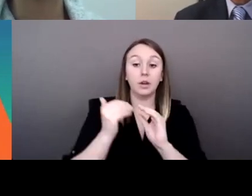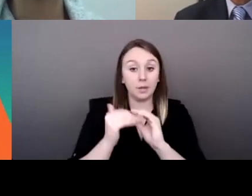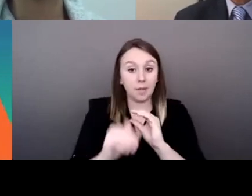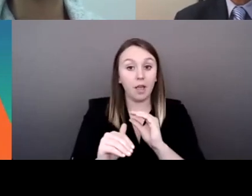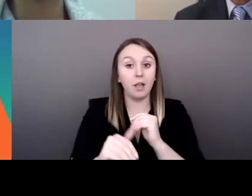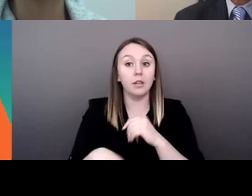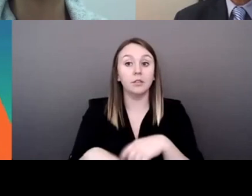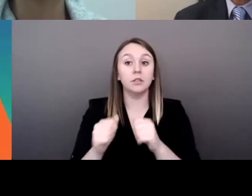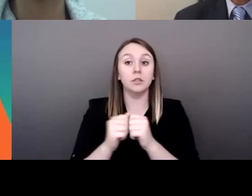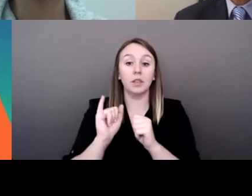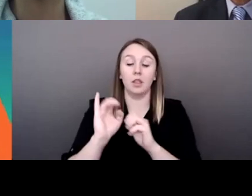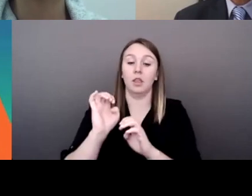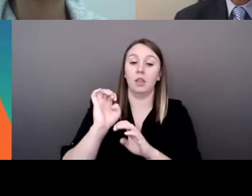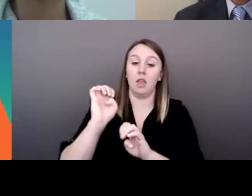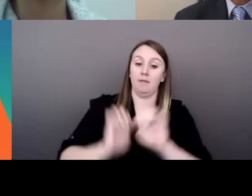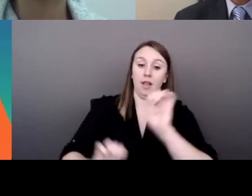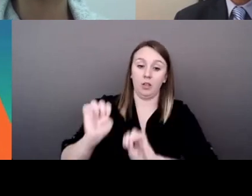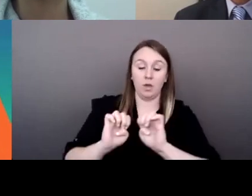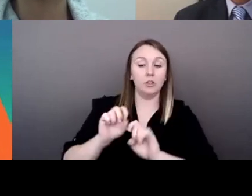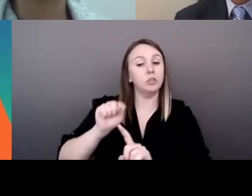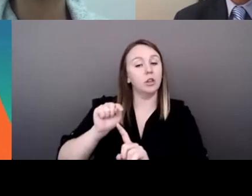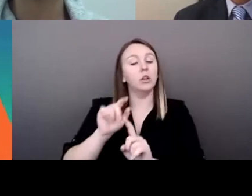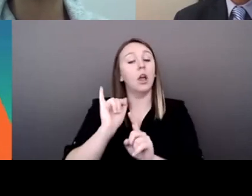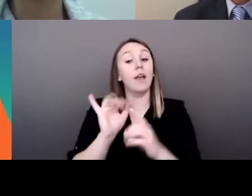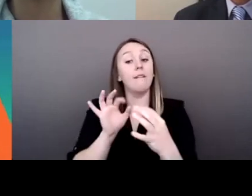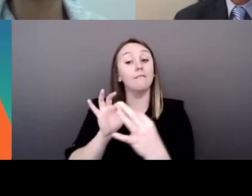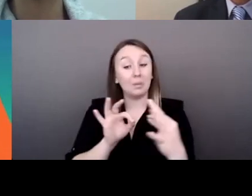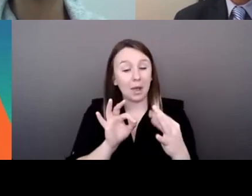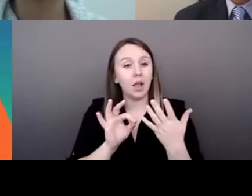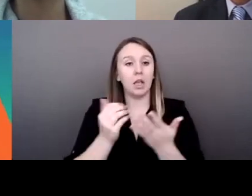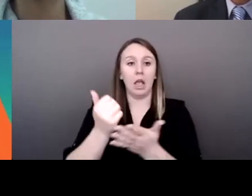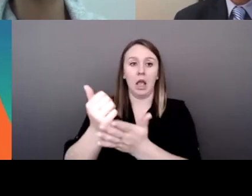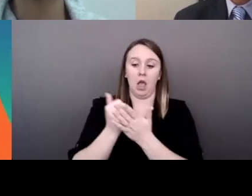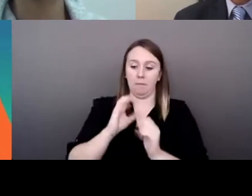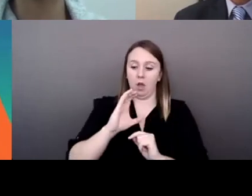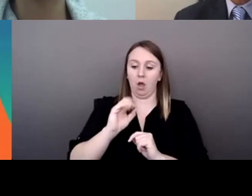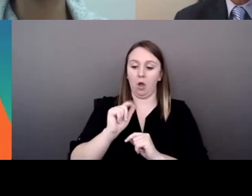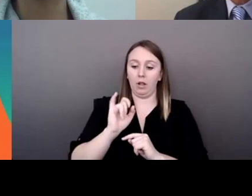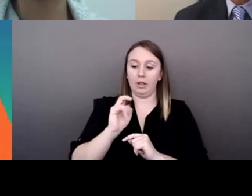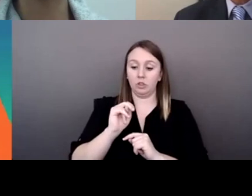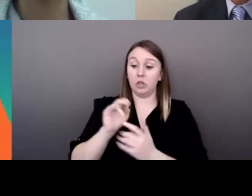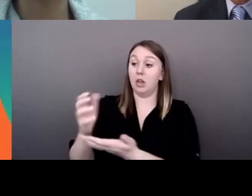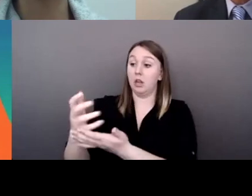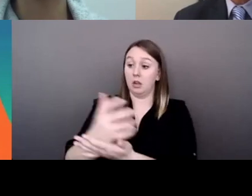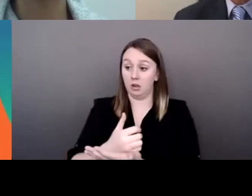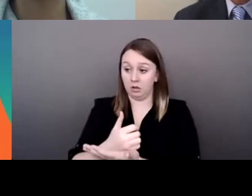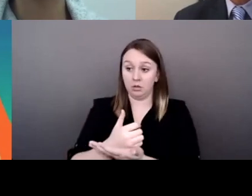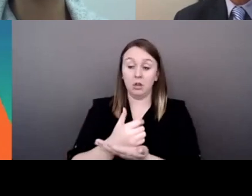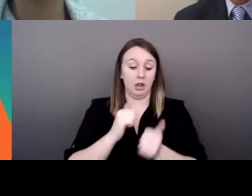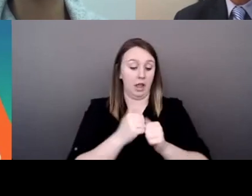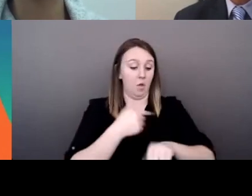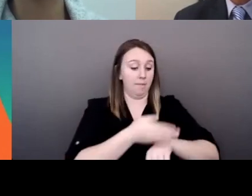the evaluation. The evaluation really helps us at the coalition to improve our delivery of this knowledge to you. It helps me